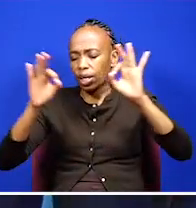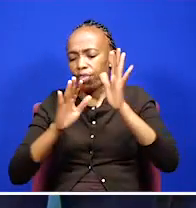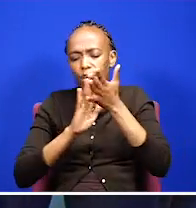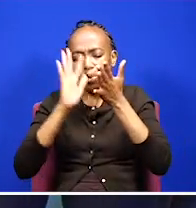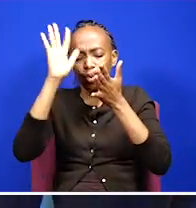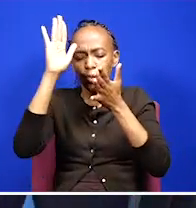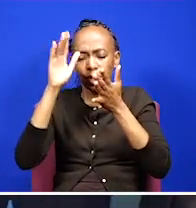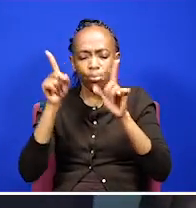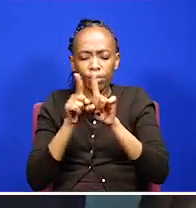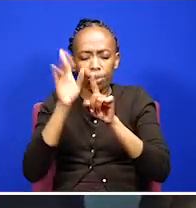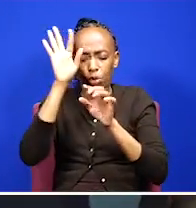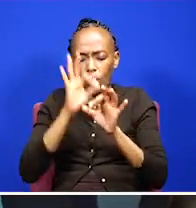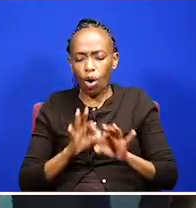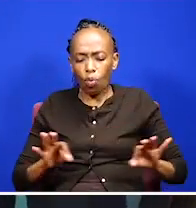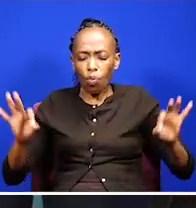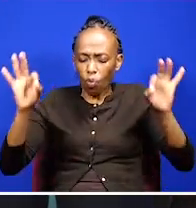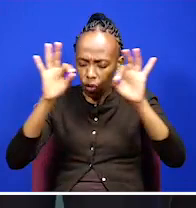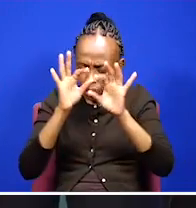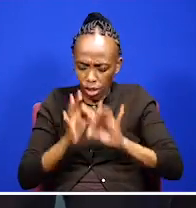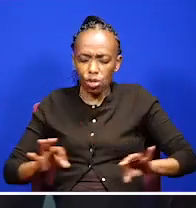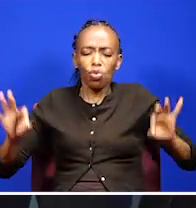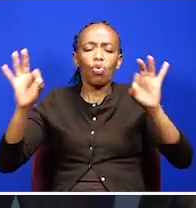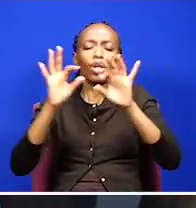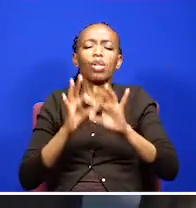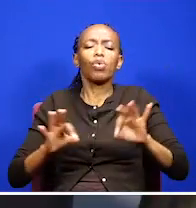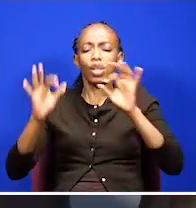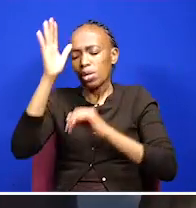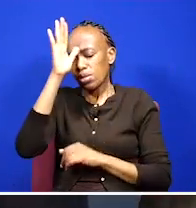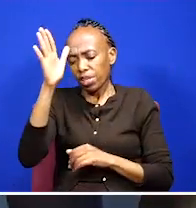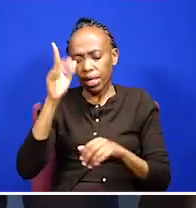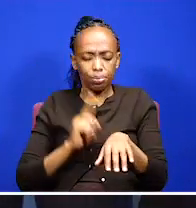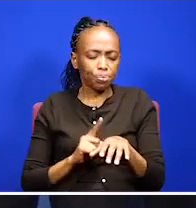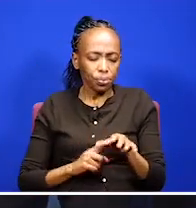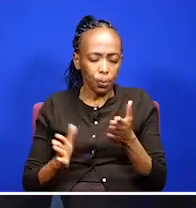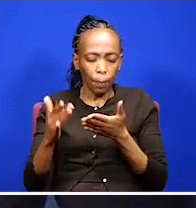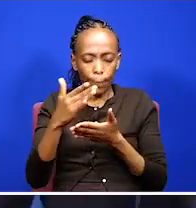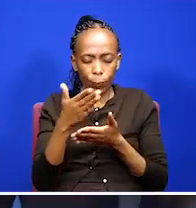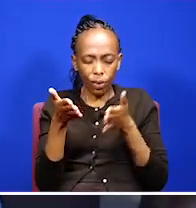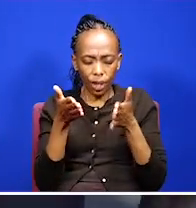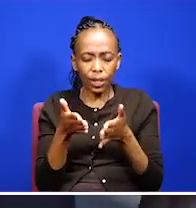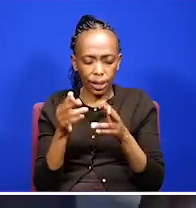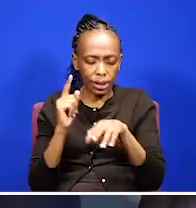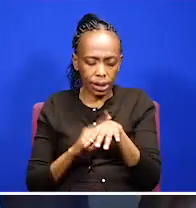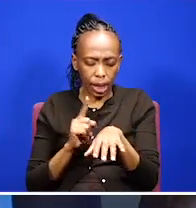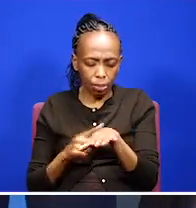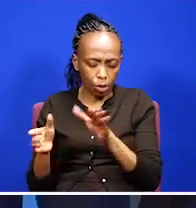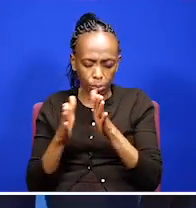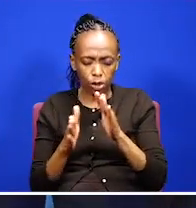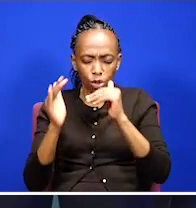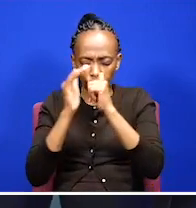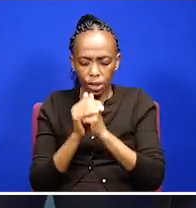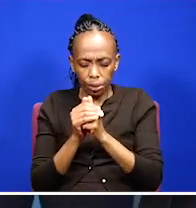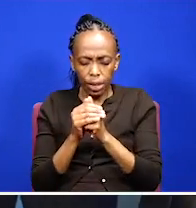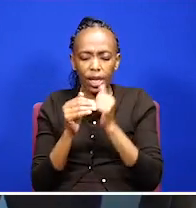glory and you are worthy, worthy, worthy. Father, as we gather in this moment, an opportunity of worship